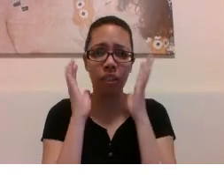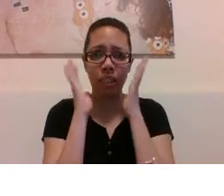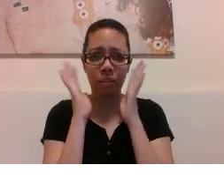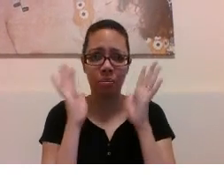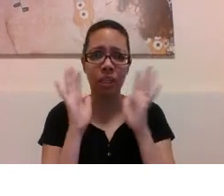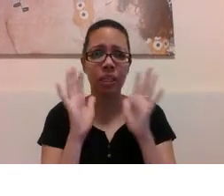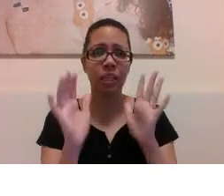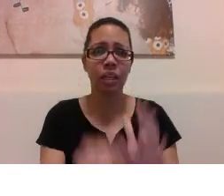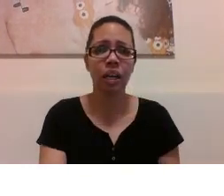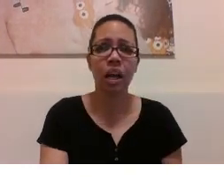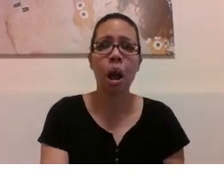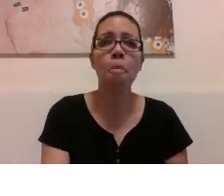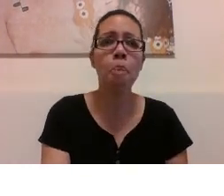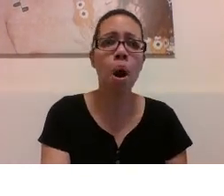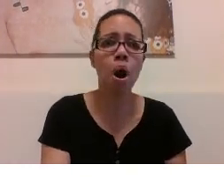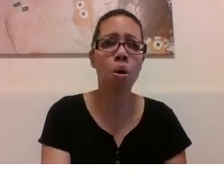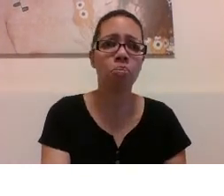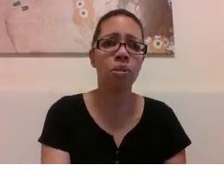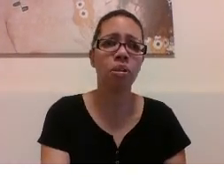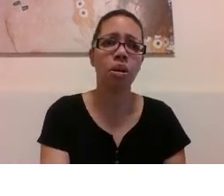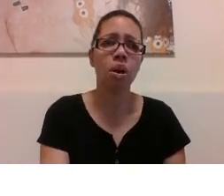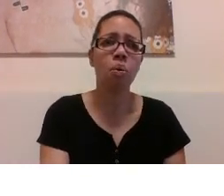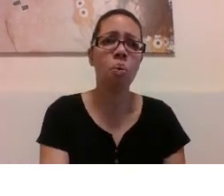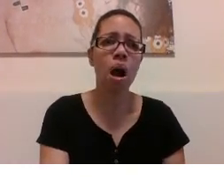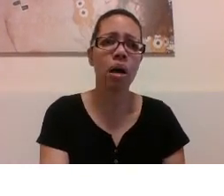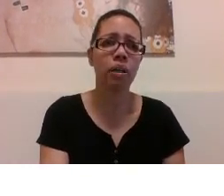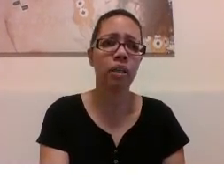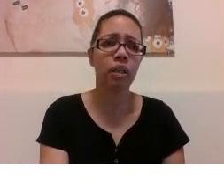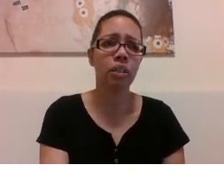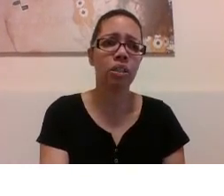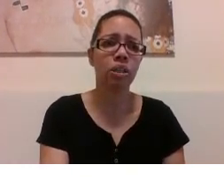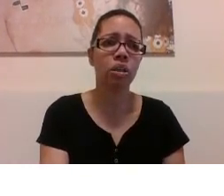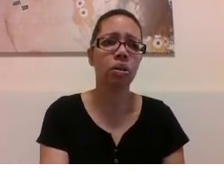Oh, goodness me! Bombs!